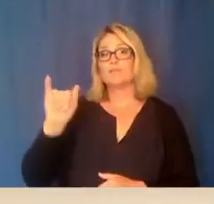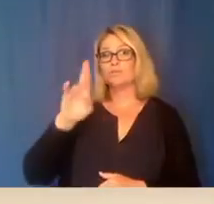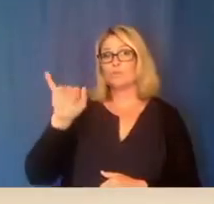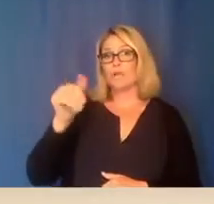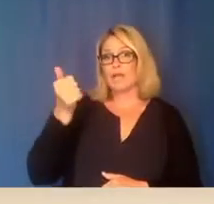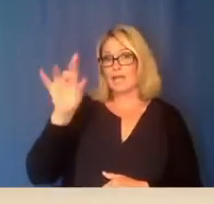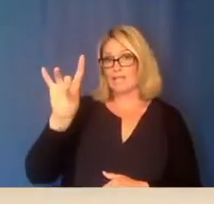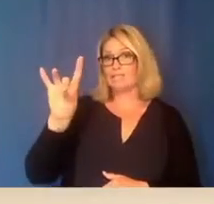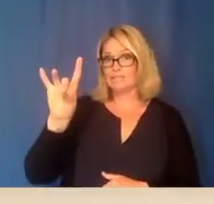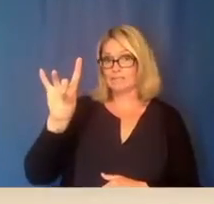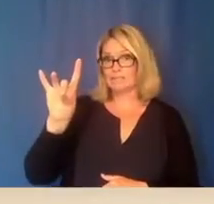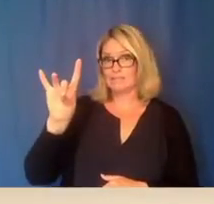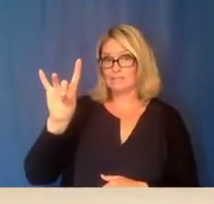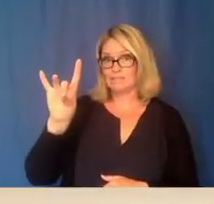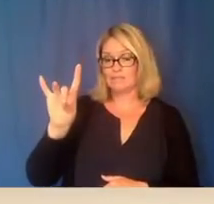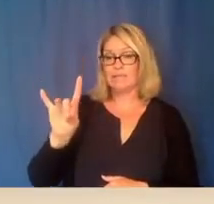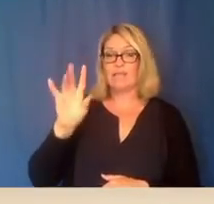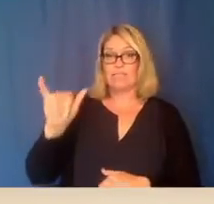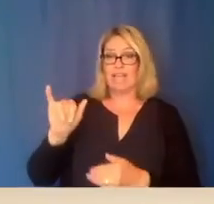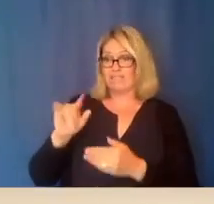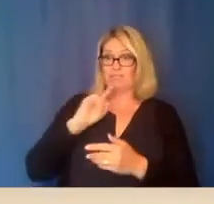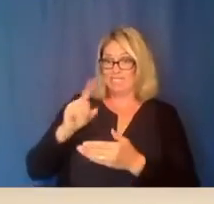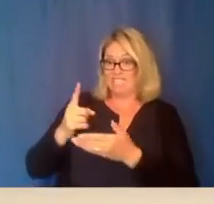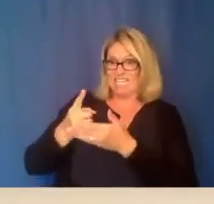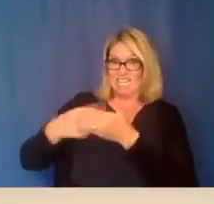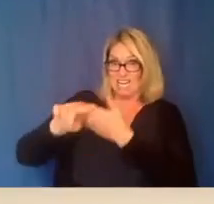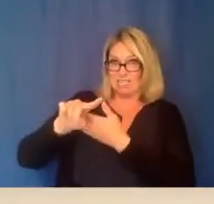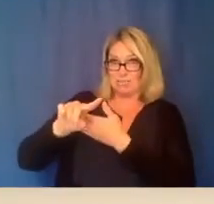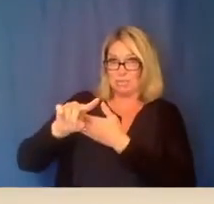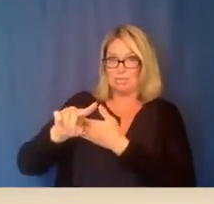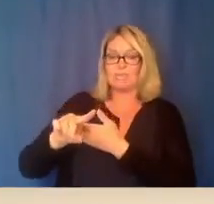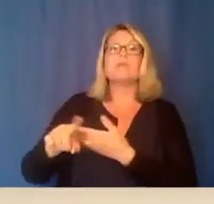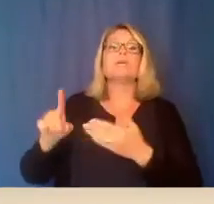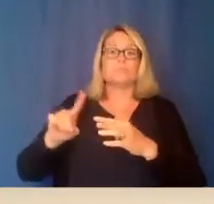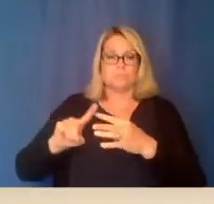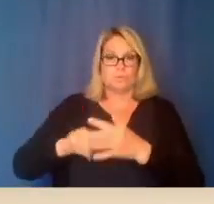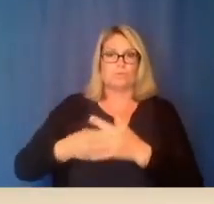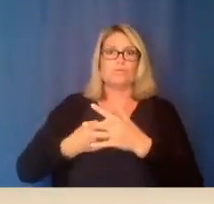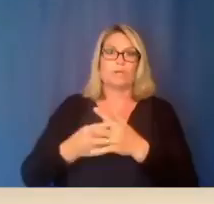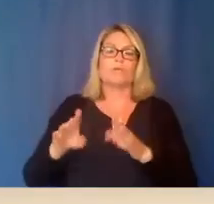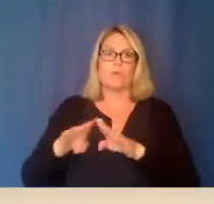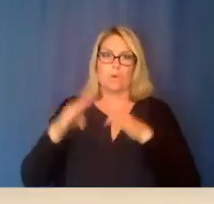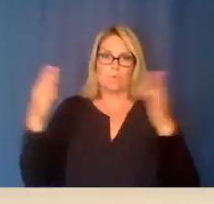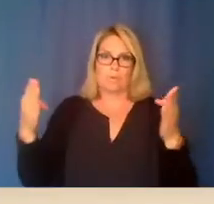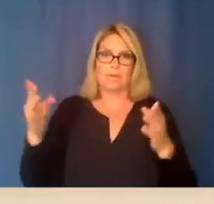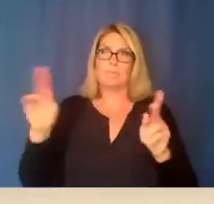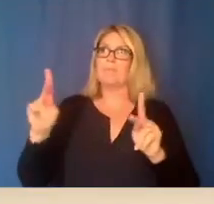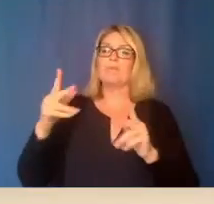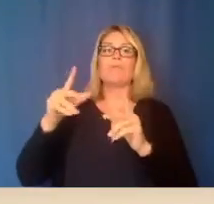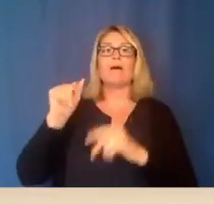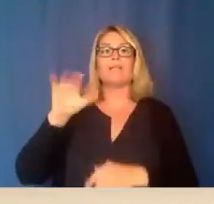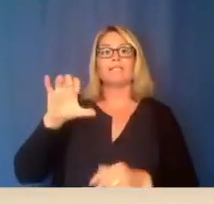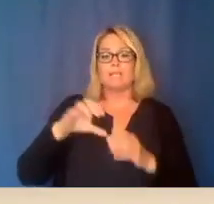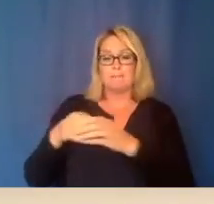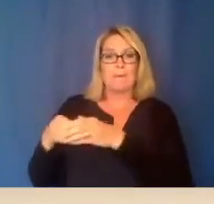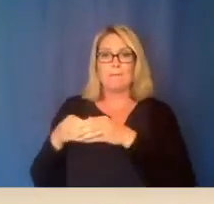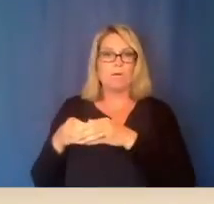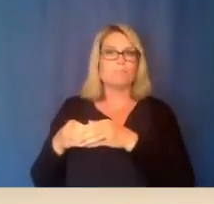really the end of next week, we will begin welcoming family, friends, and visitors from outside Atlantic Canada,